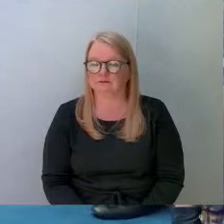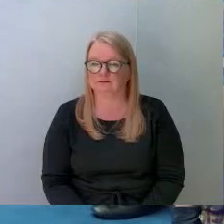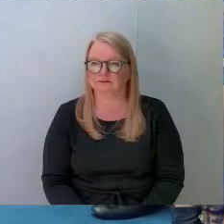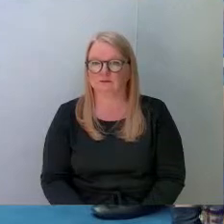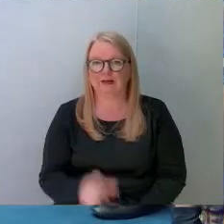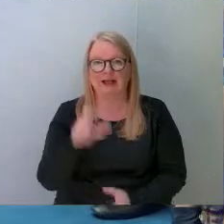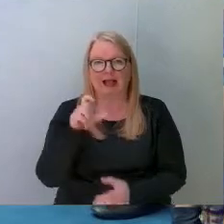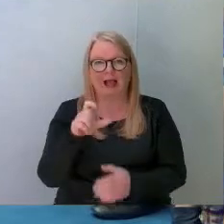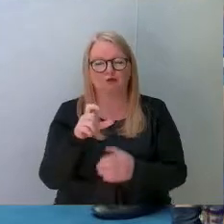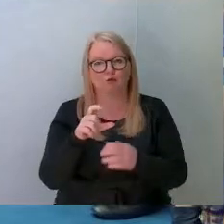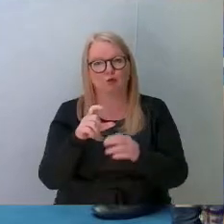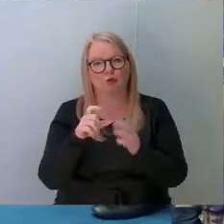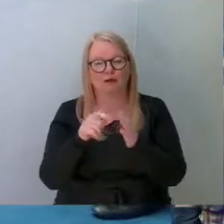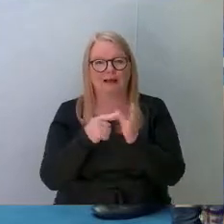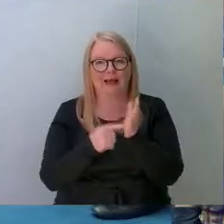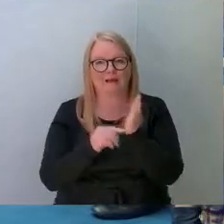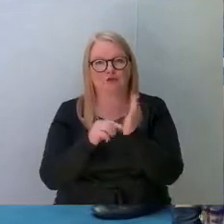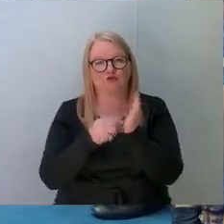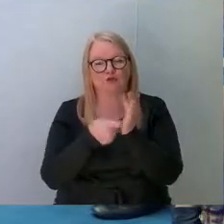Catriona Farrell.